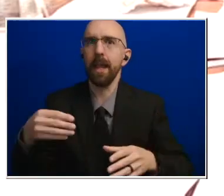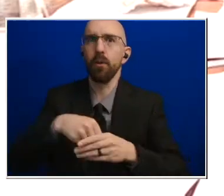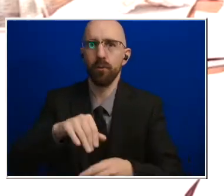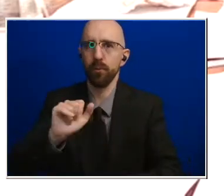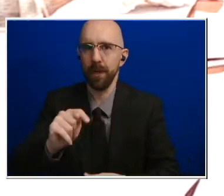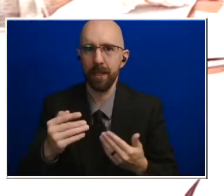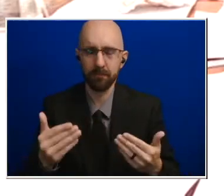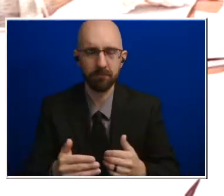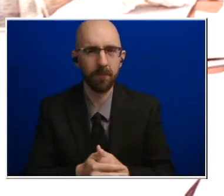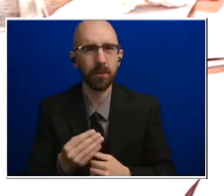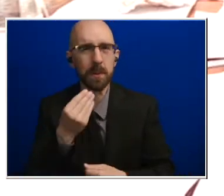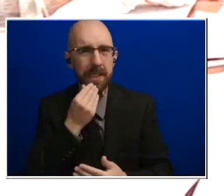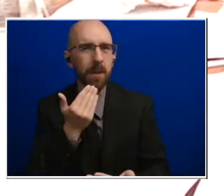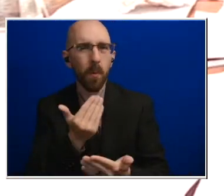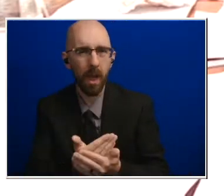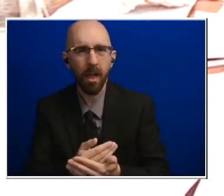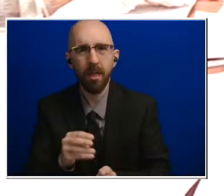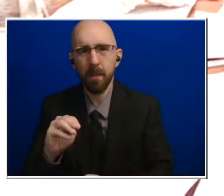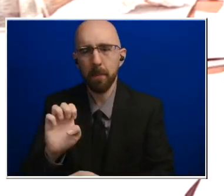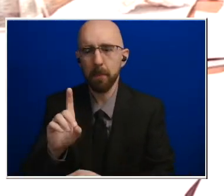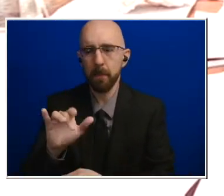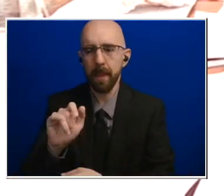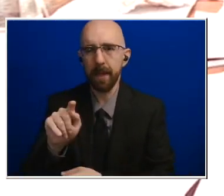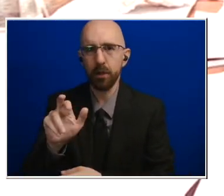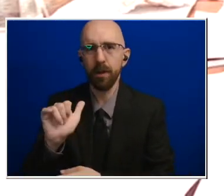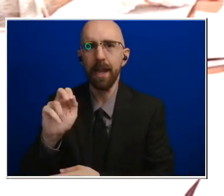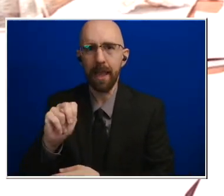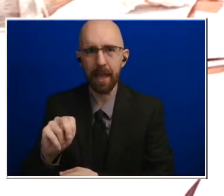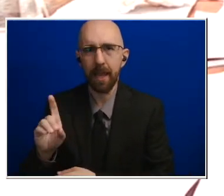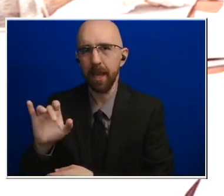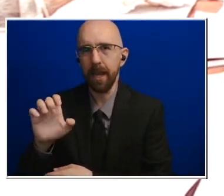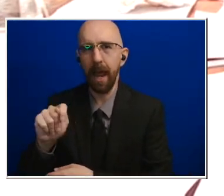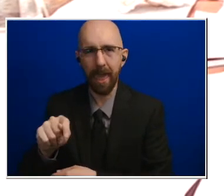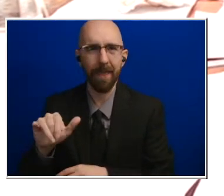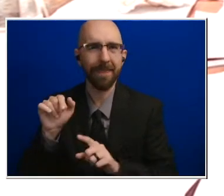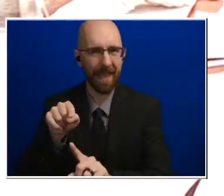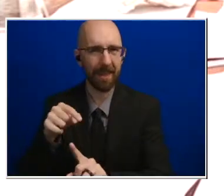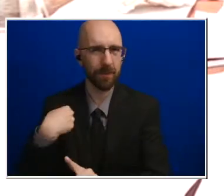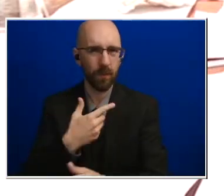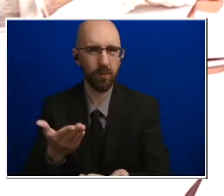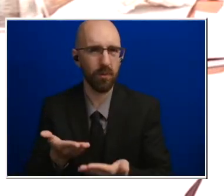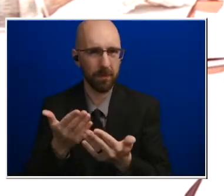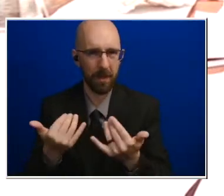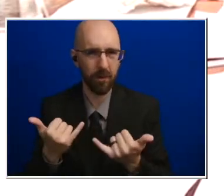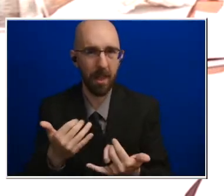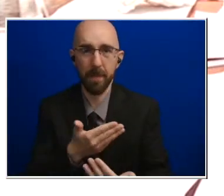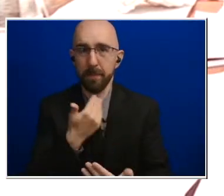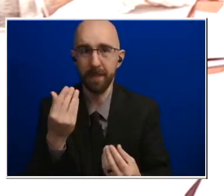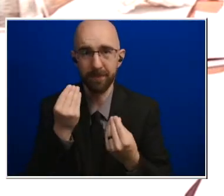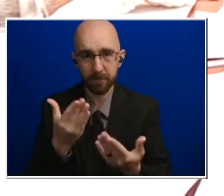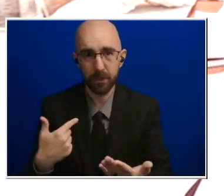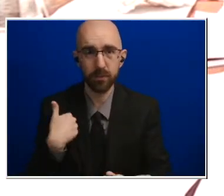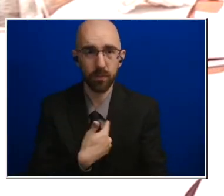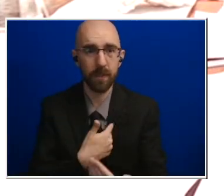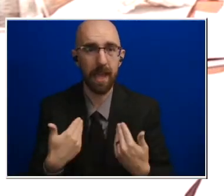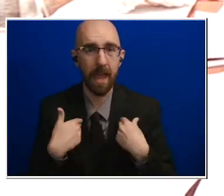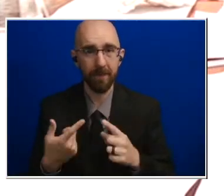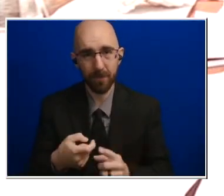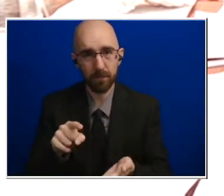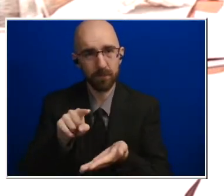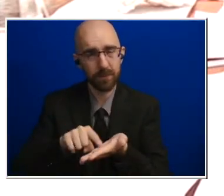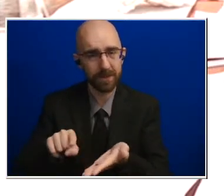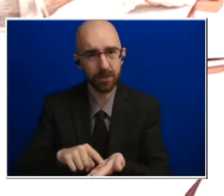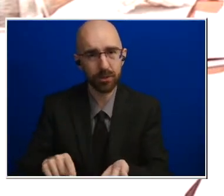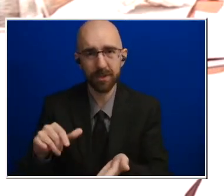well. And a Mediterranean diet pattern is what we recommend right now. The best information that we have from our research is that